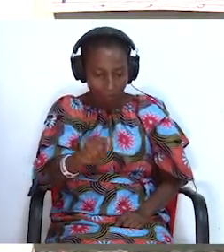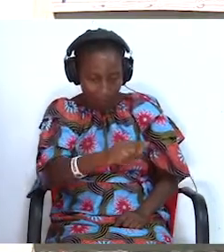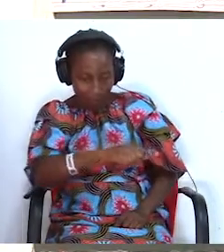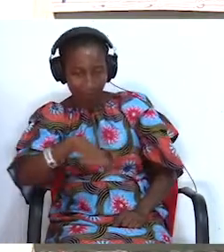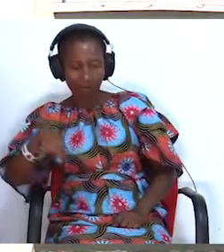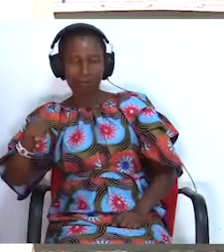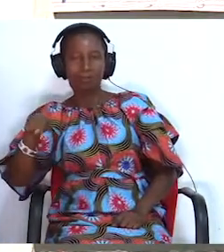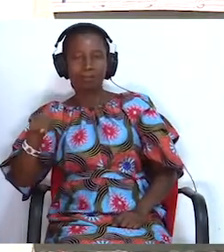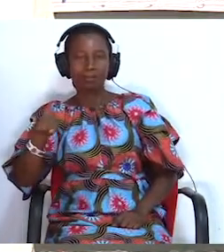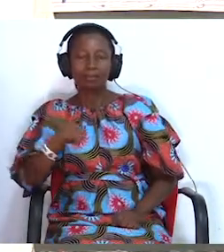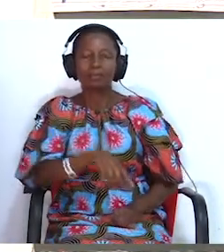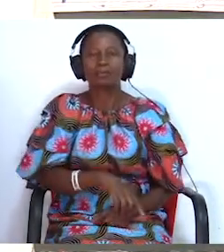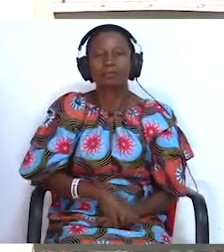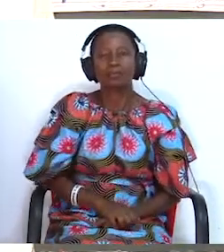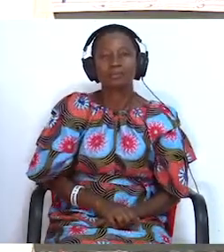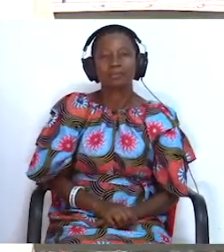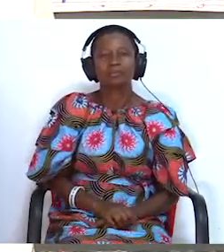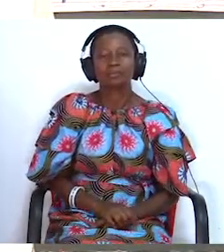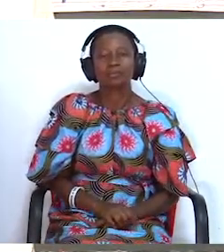Let's sing it together.